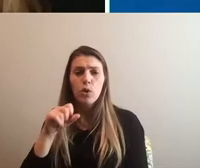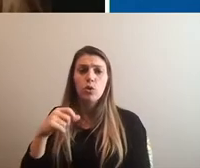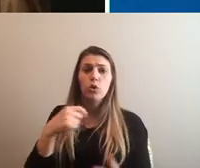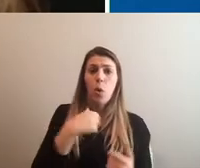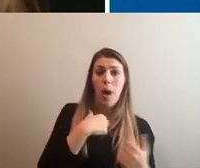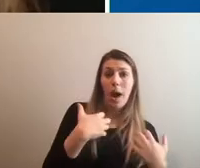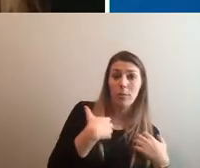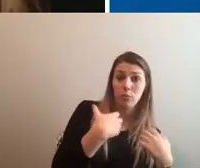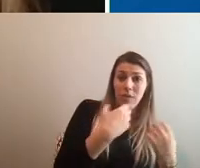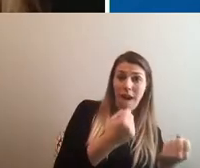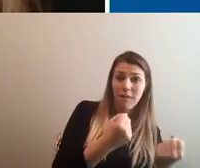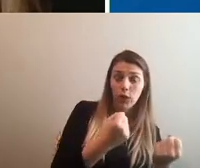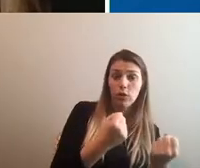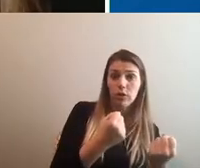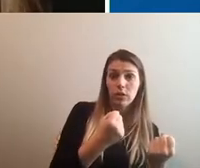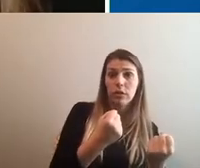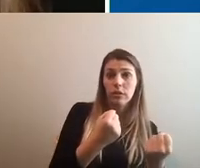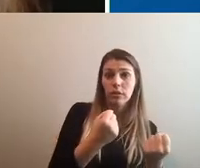recovering,